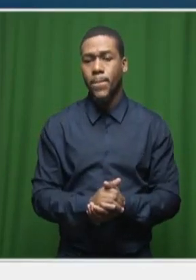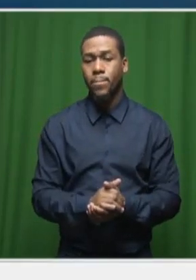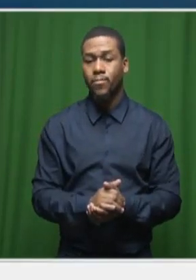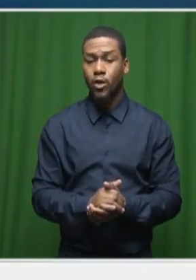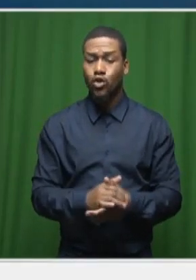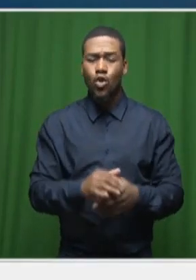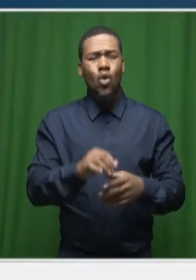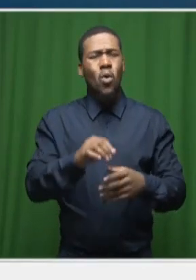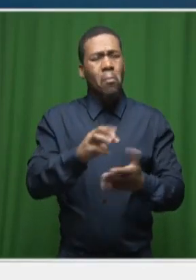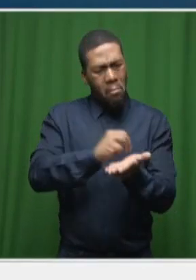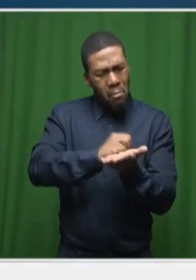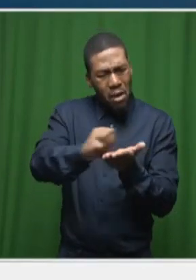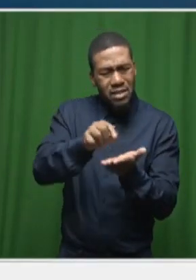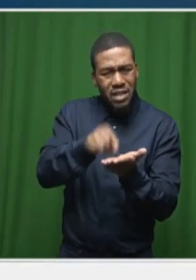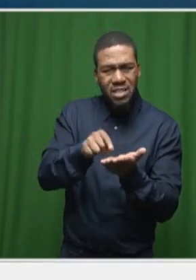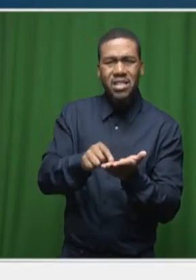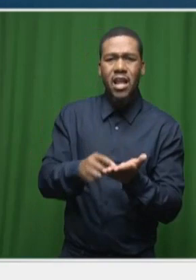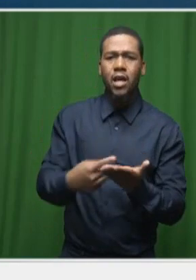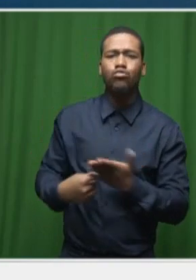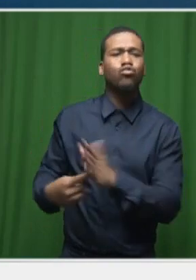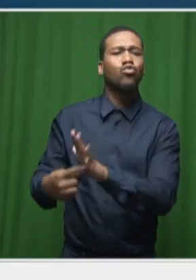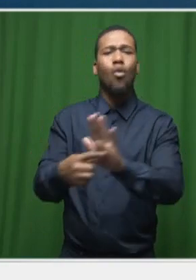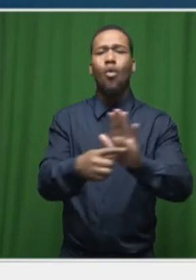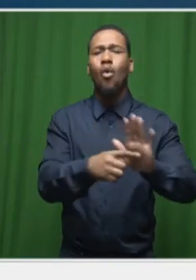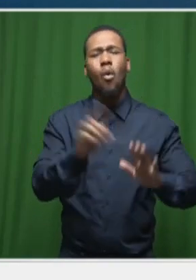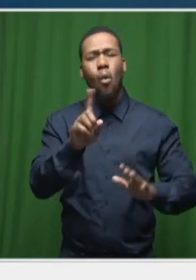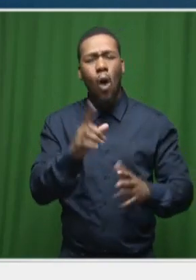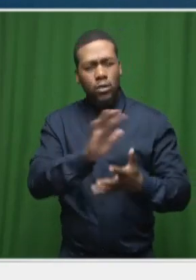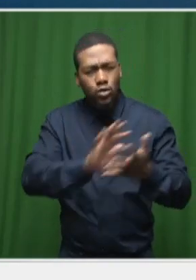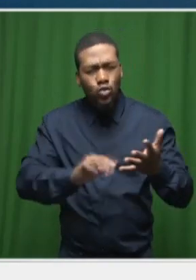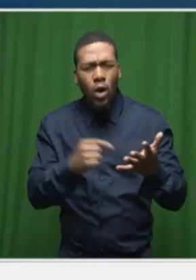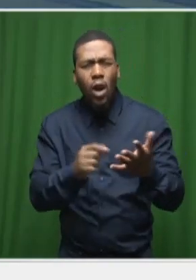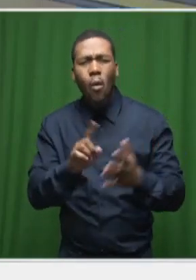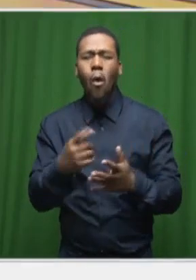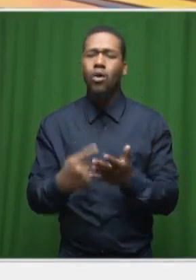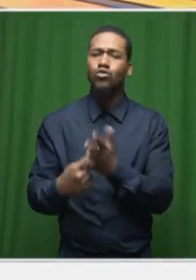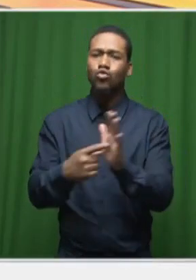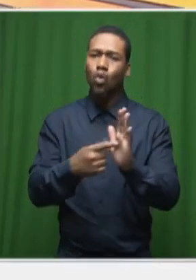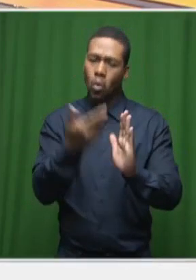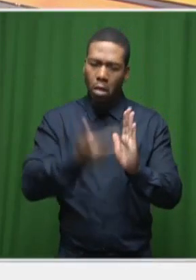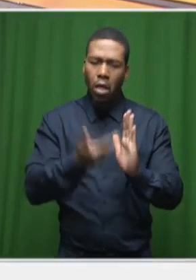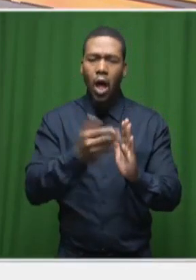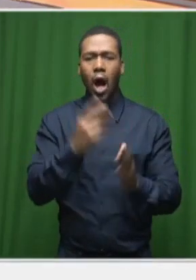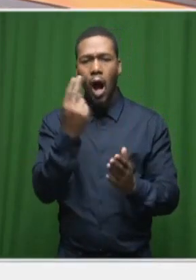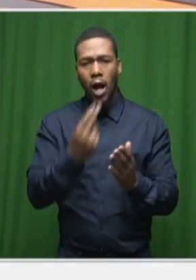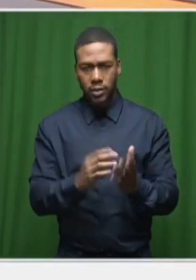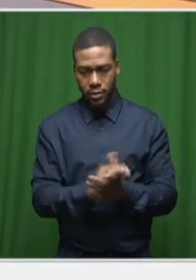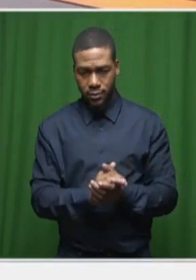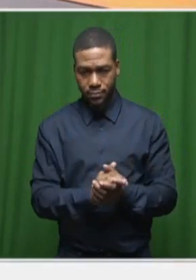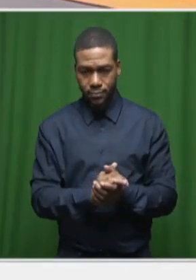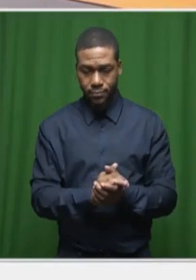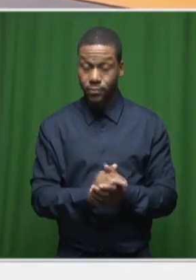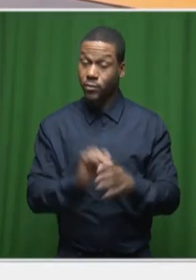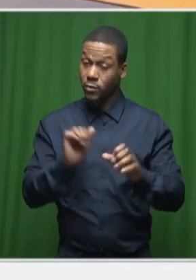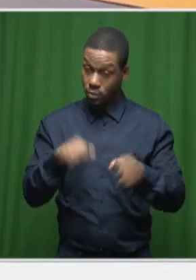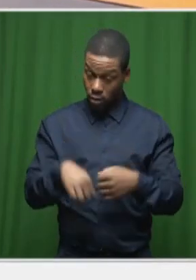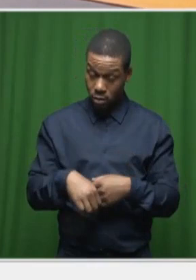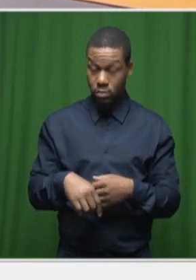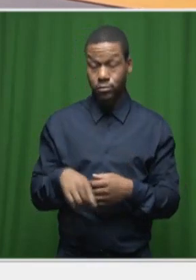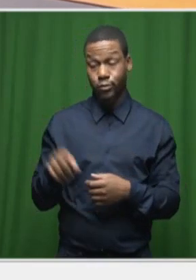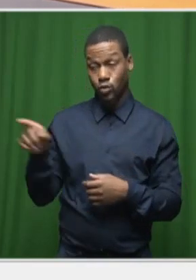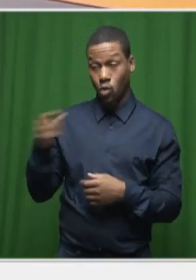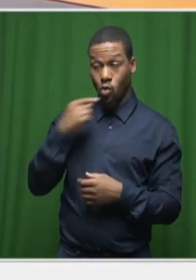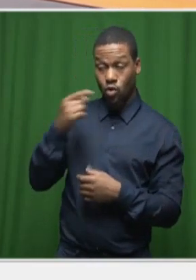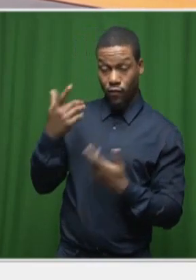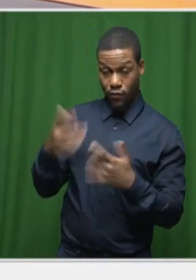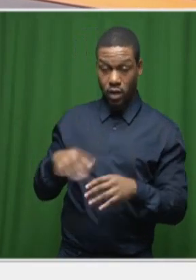through this exhibition? I mean, what is that story that's being told? I think she mentioned something about unity, something about